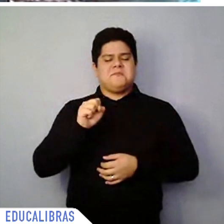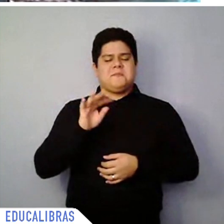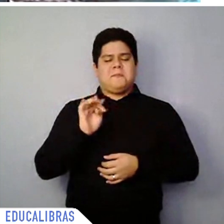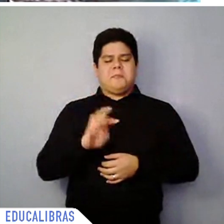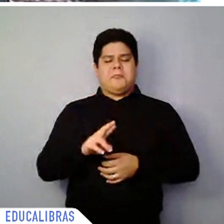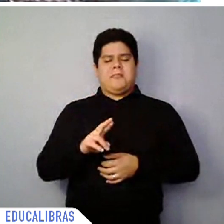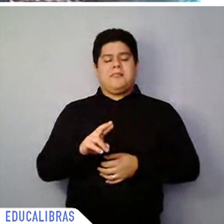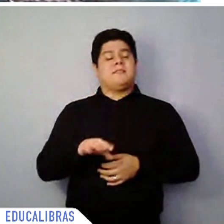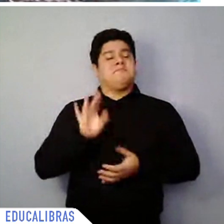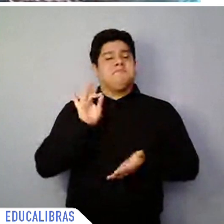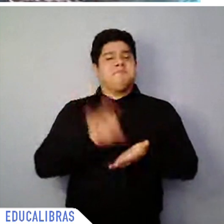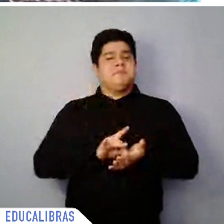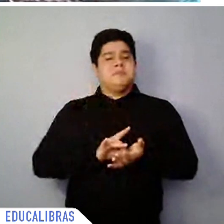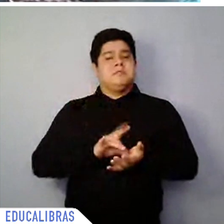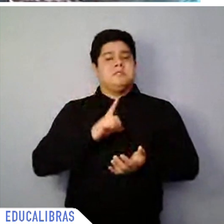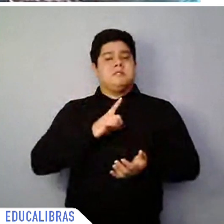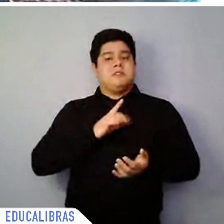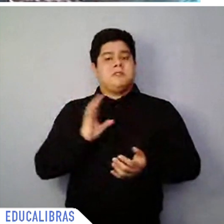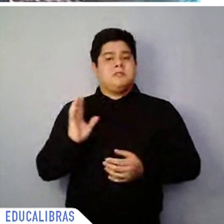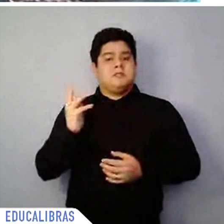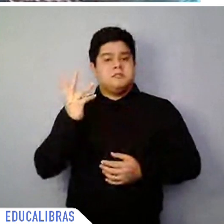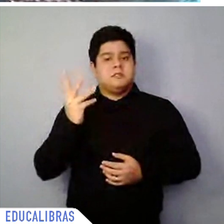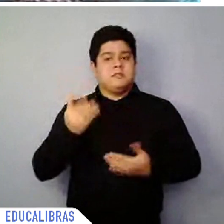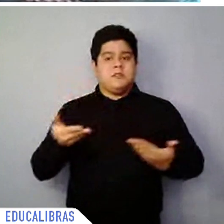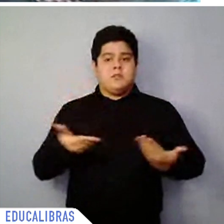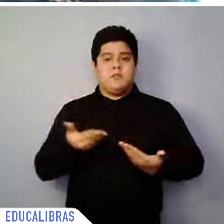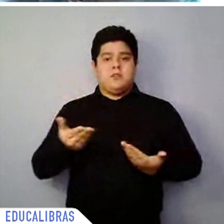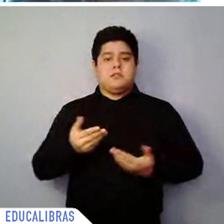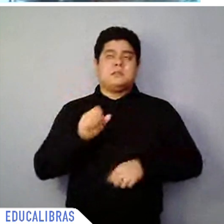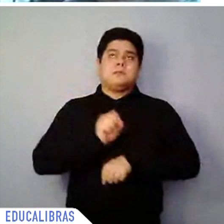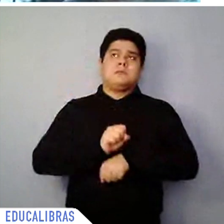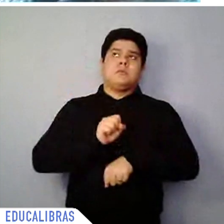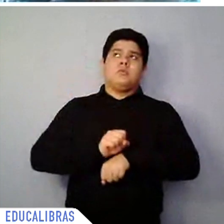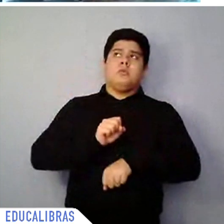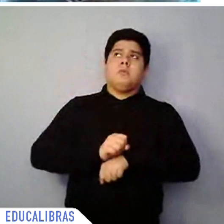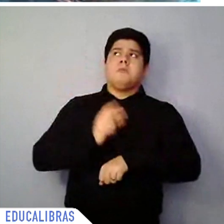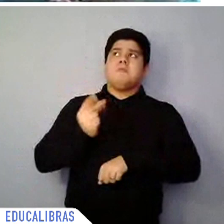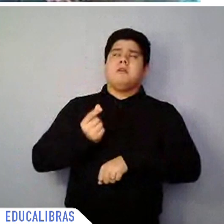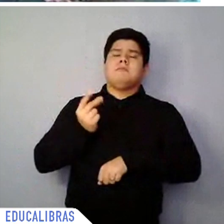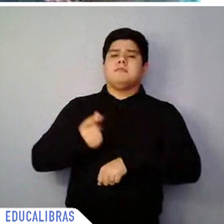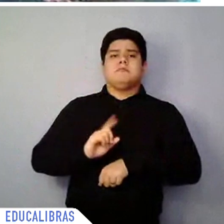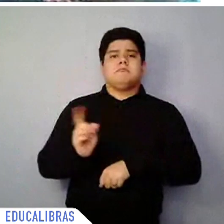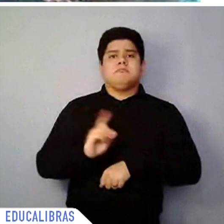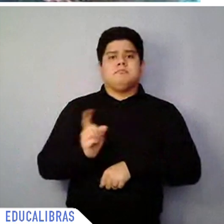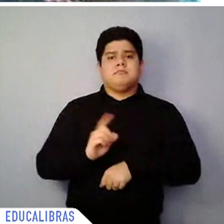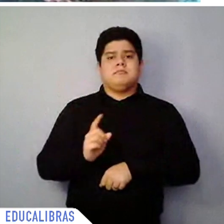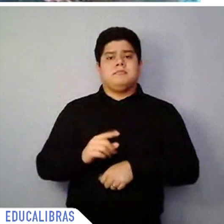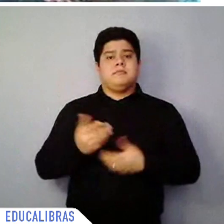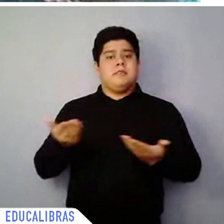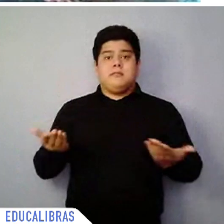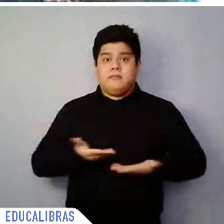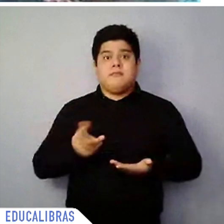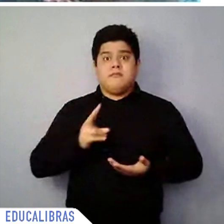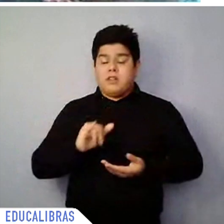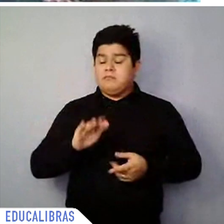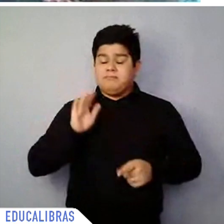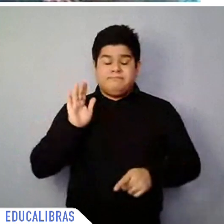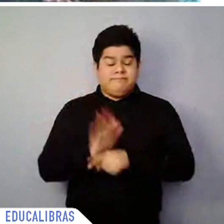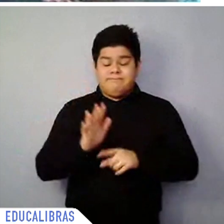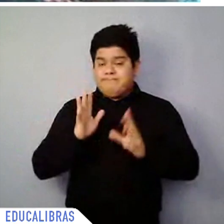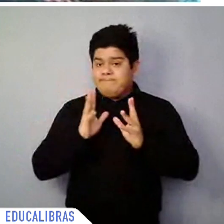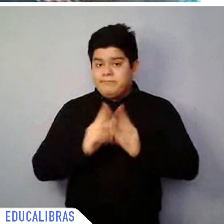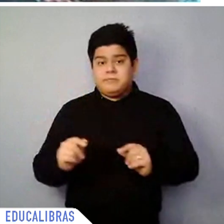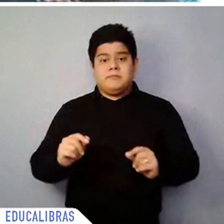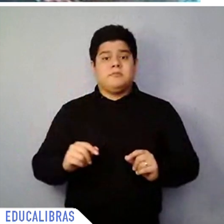Perfect, Esther. Yes, we are in a situation in which we cannot wait. We should not try